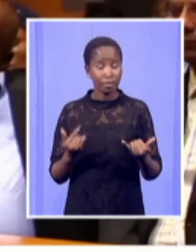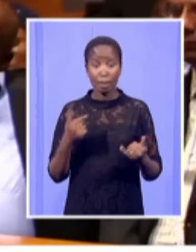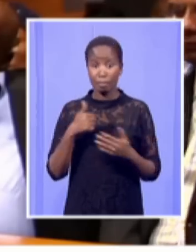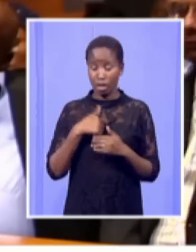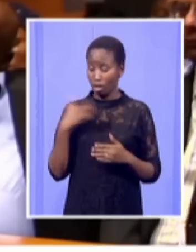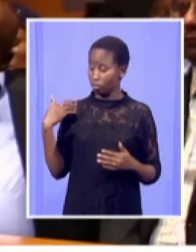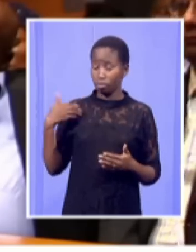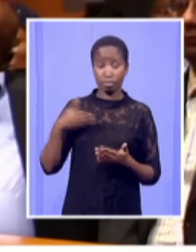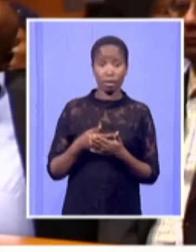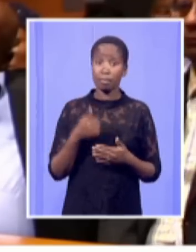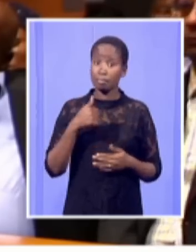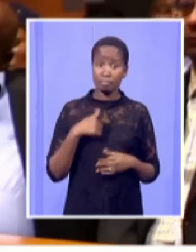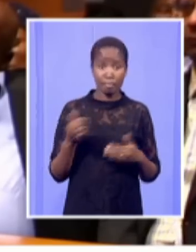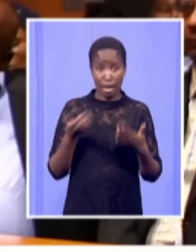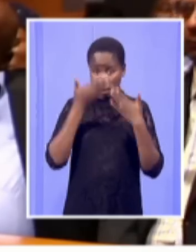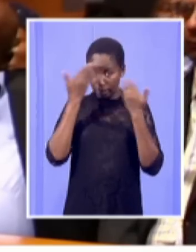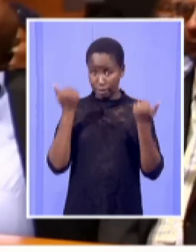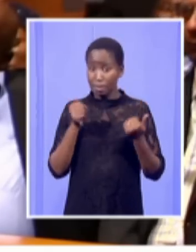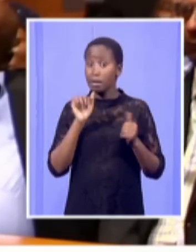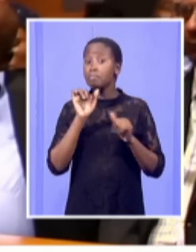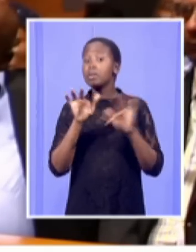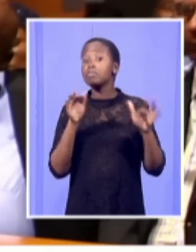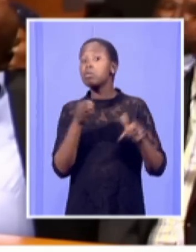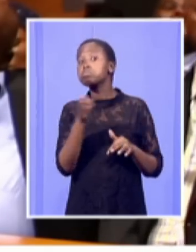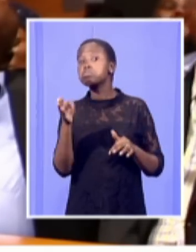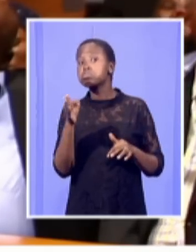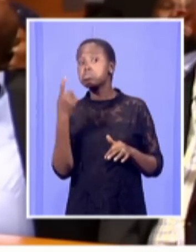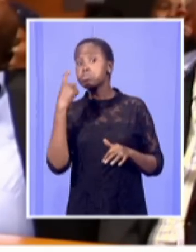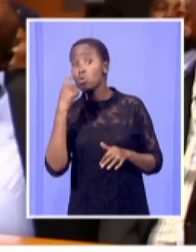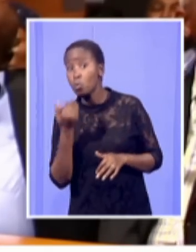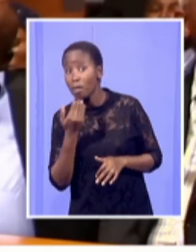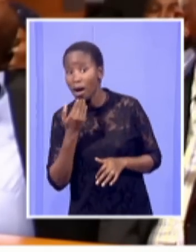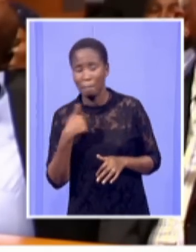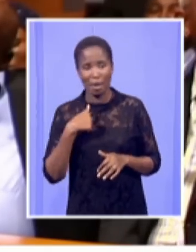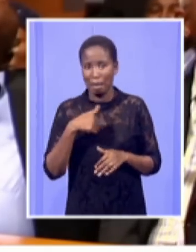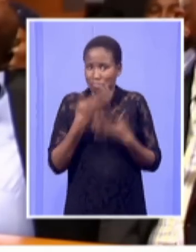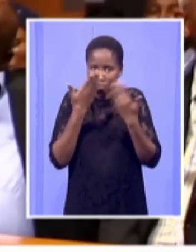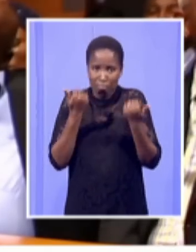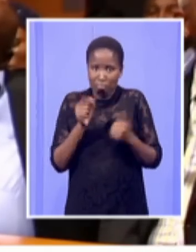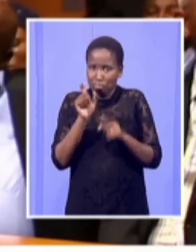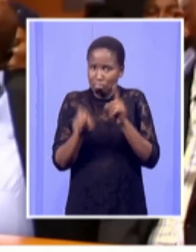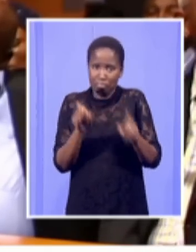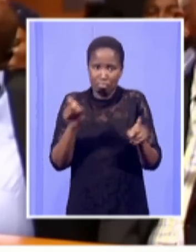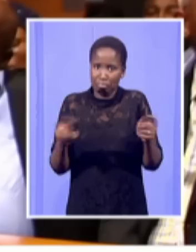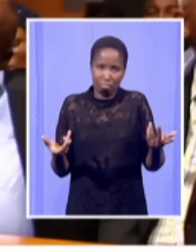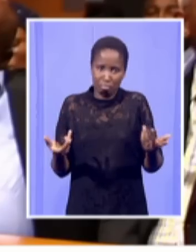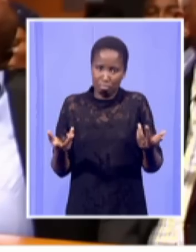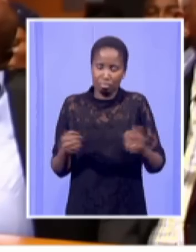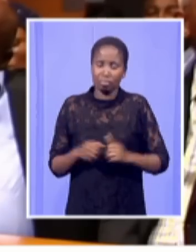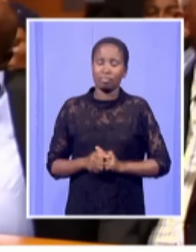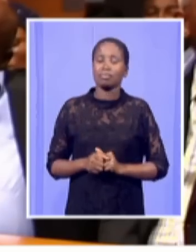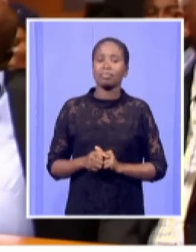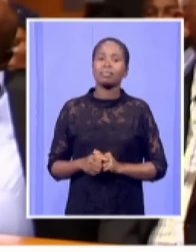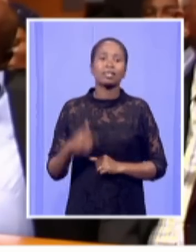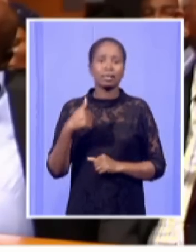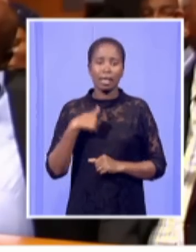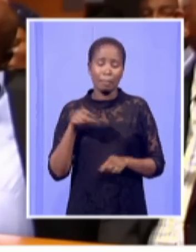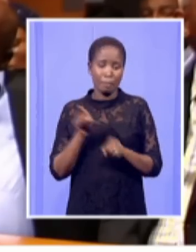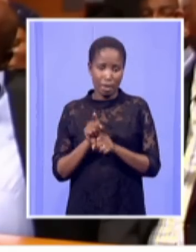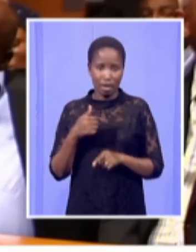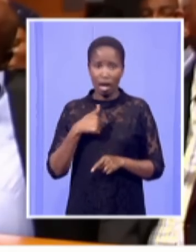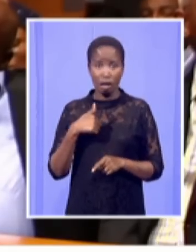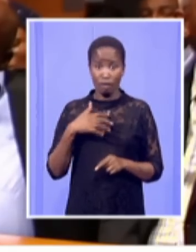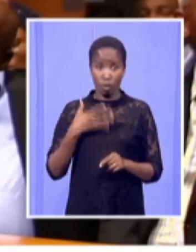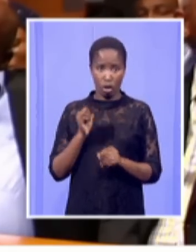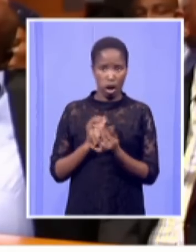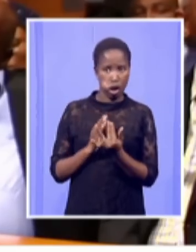identity of any of the witnesses upon whom the state will rely on to prove their case against me. In any event, I have no intention to interfere